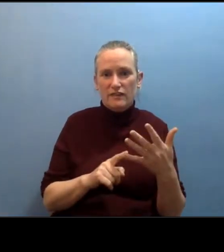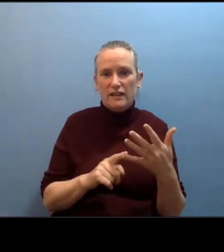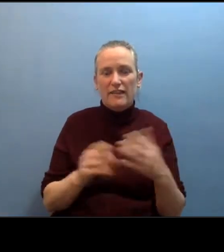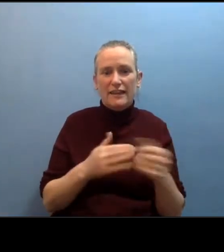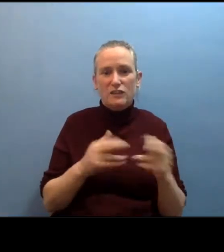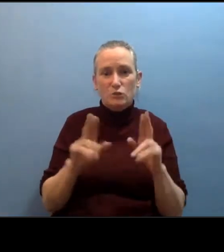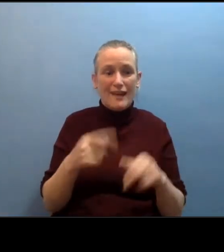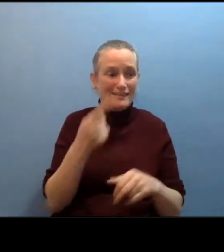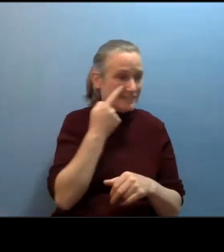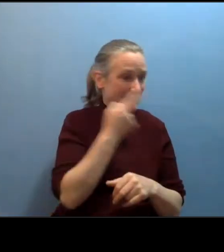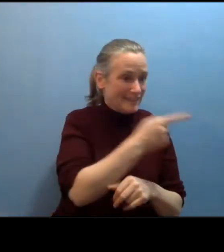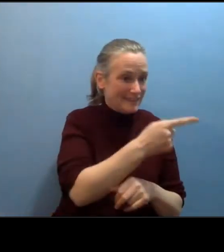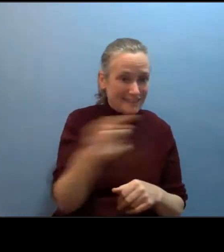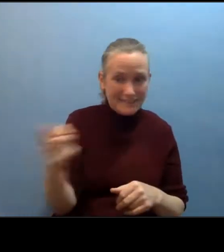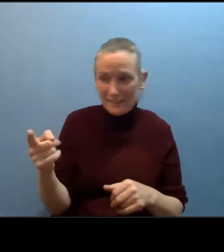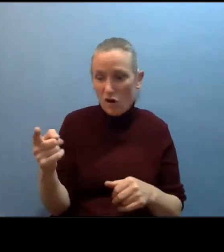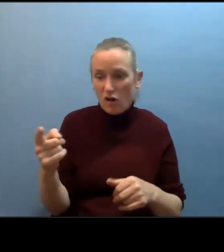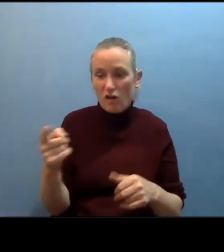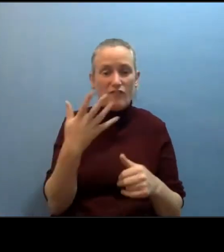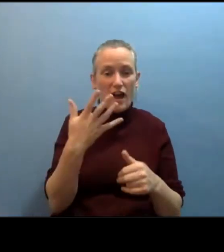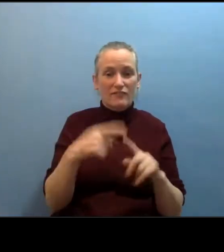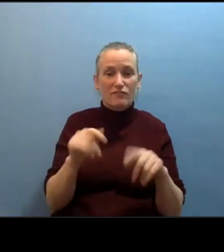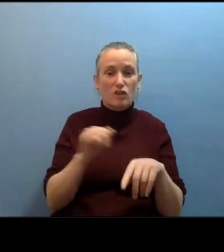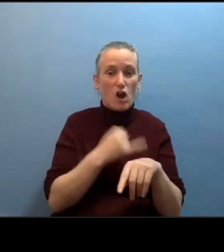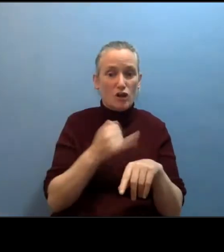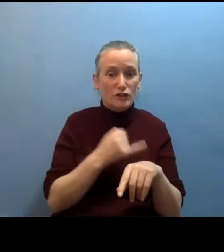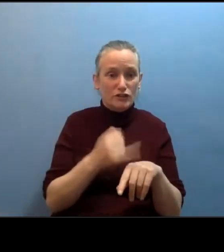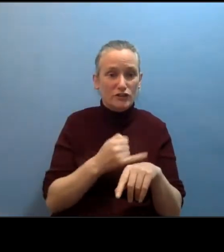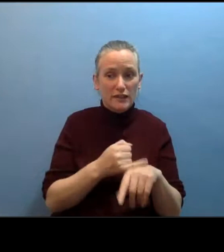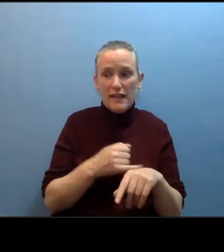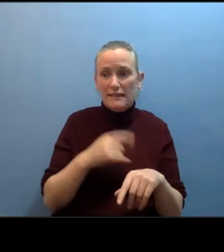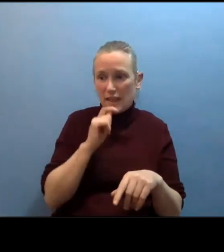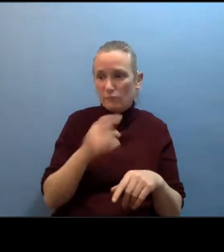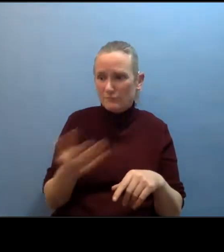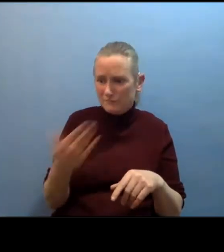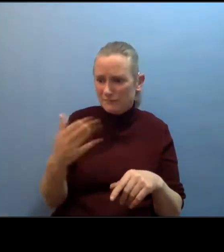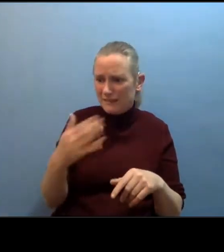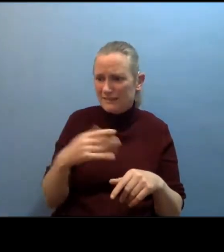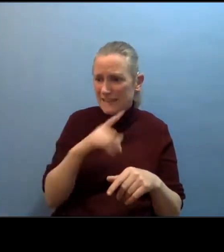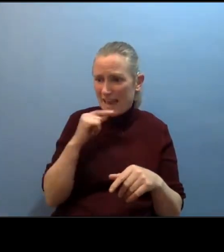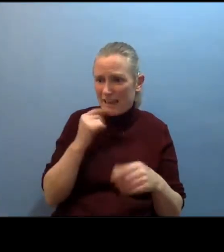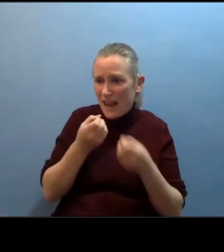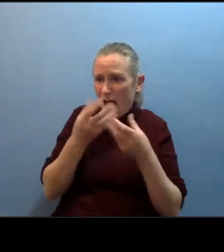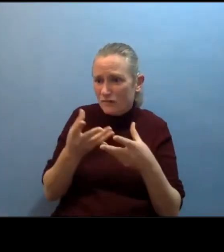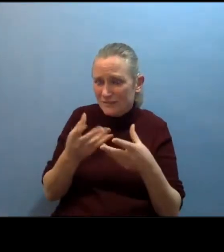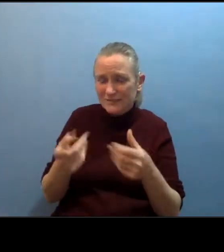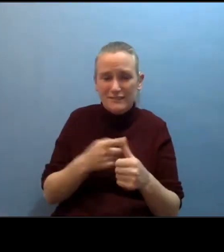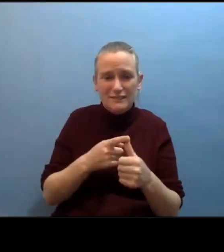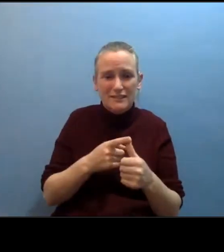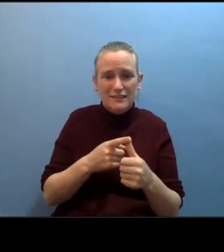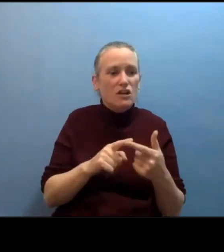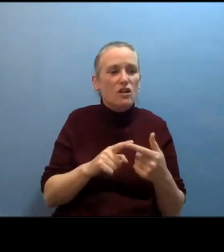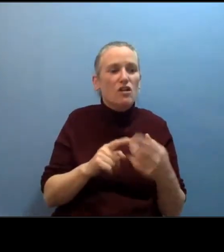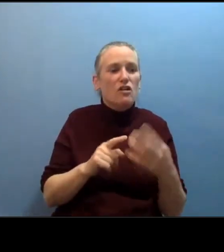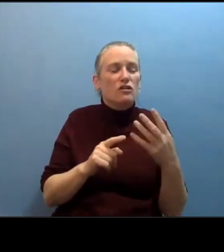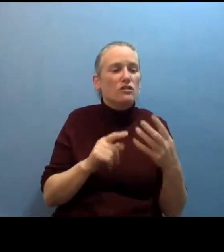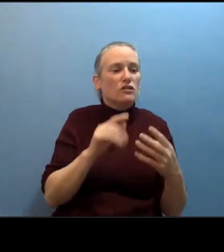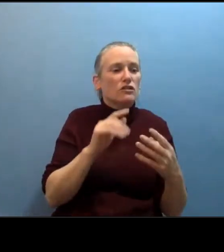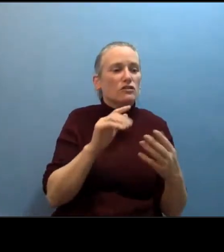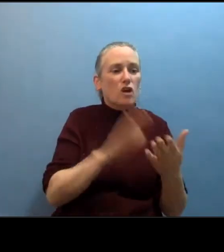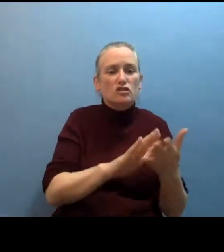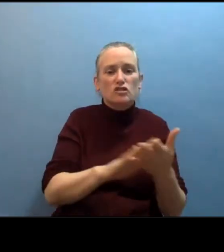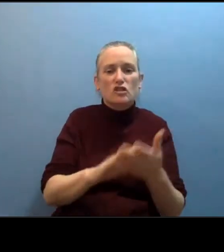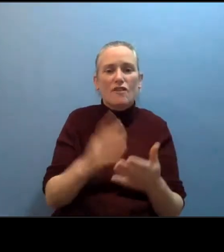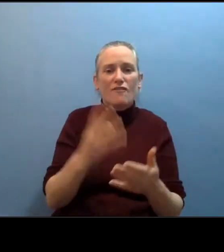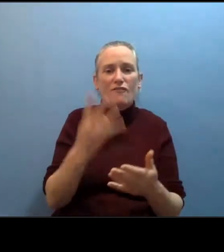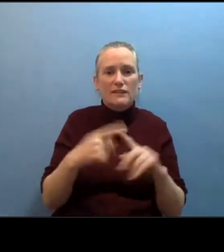around you, or 5 different colors, and actually get the young person to say it out loud. 4, touch 4 different surfaces or 4